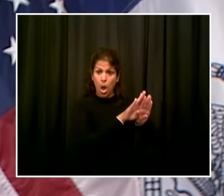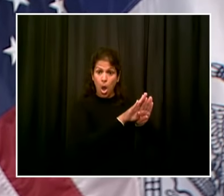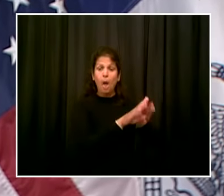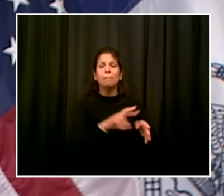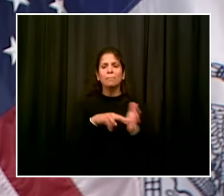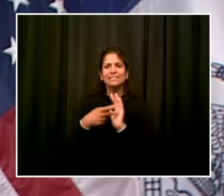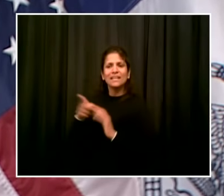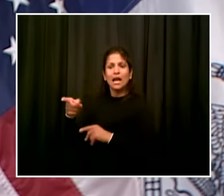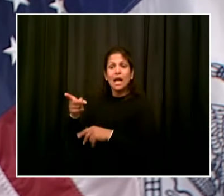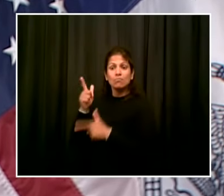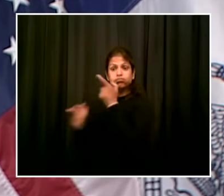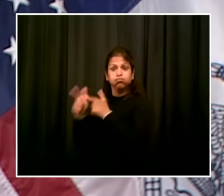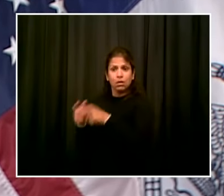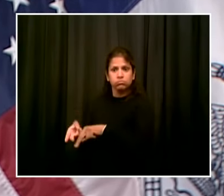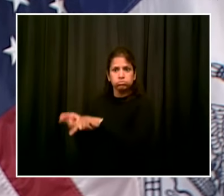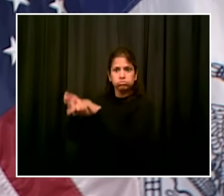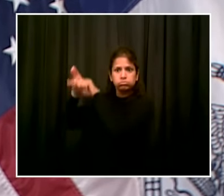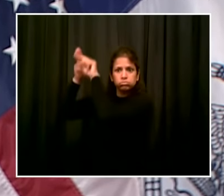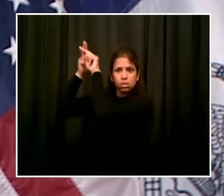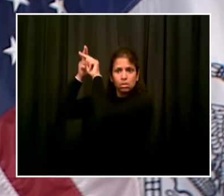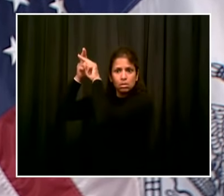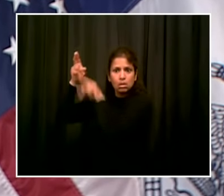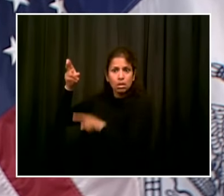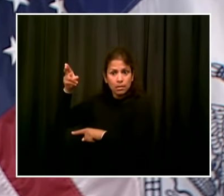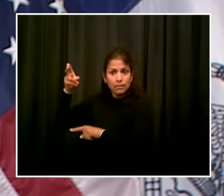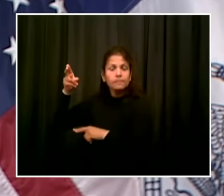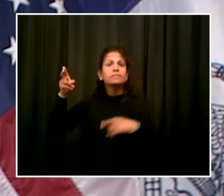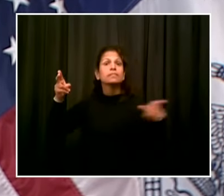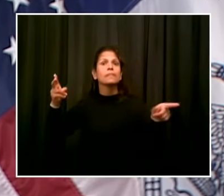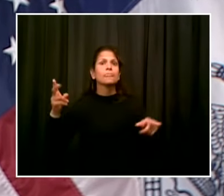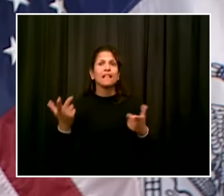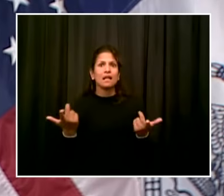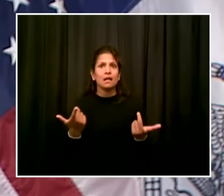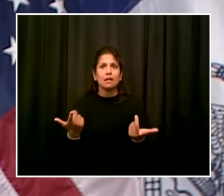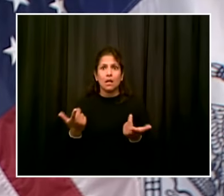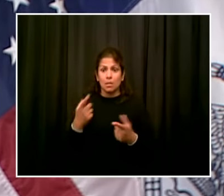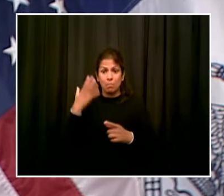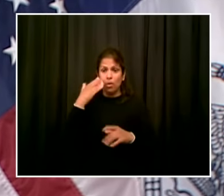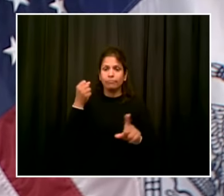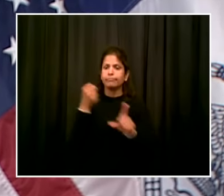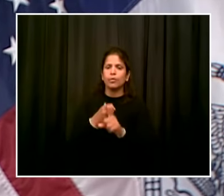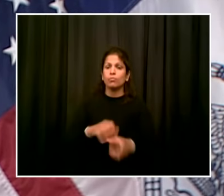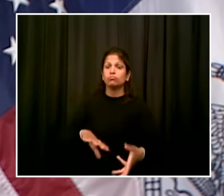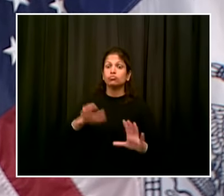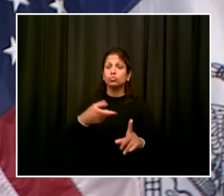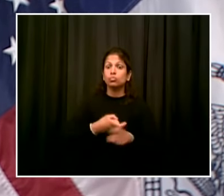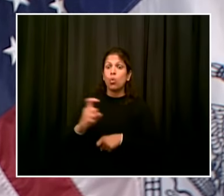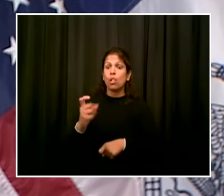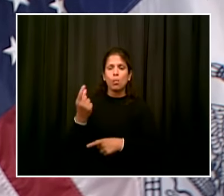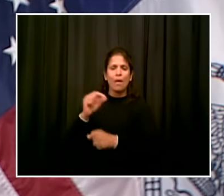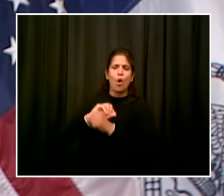the impact of the coronavirus as well. But we're going to fight our way through it. Again, we see the beginning of progress, and we're going to overcome